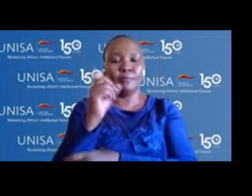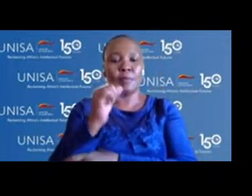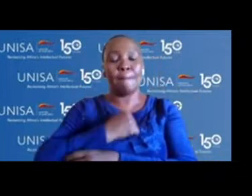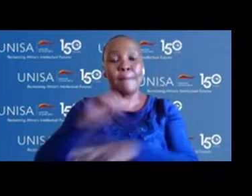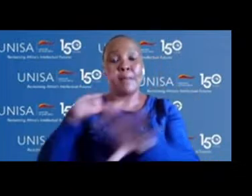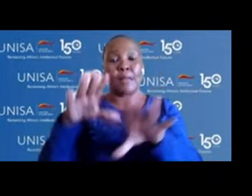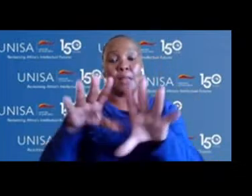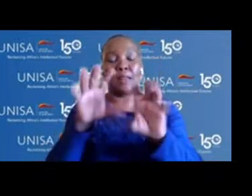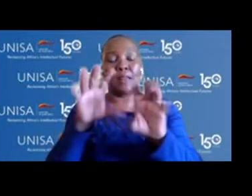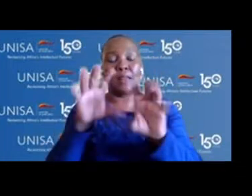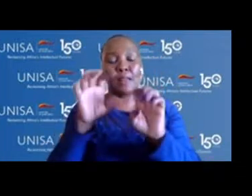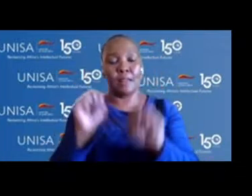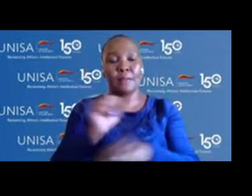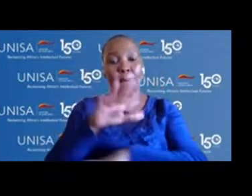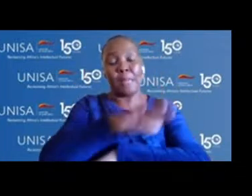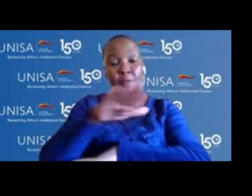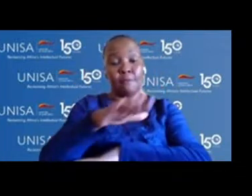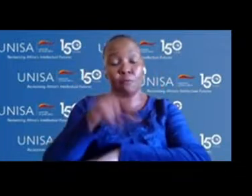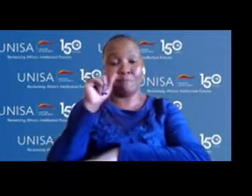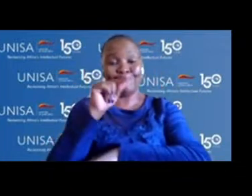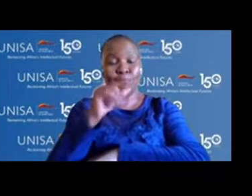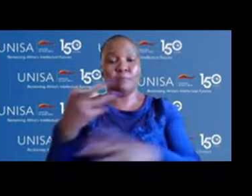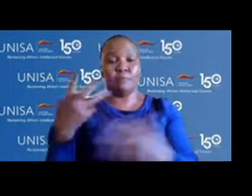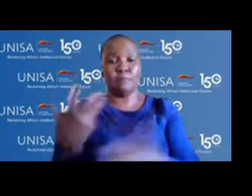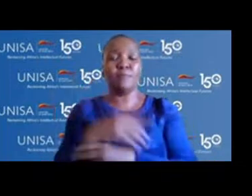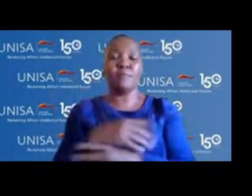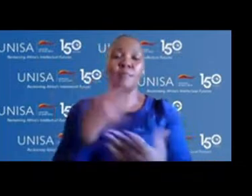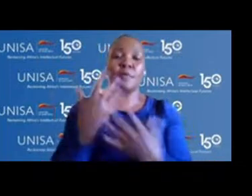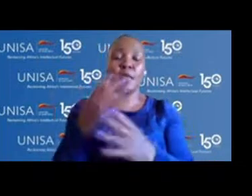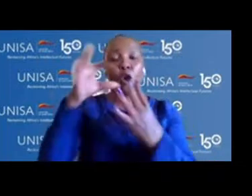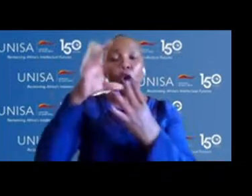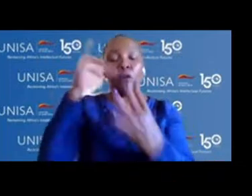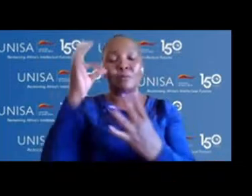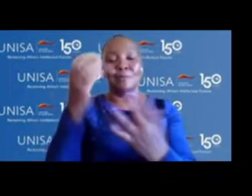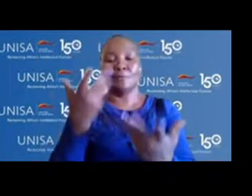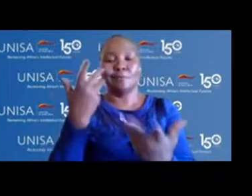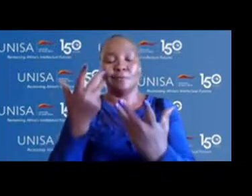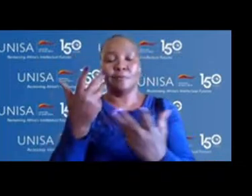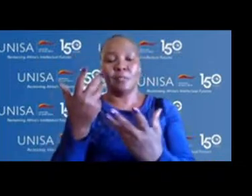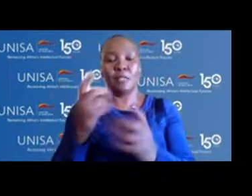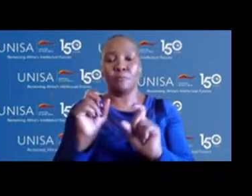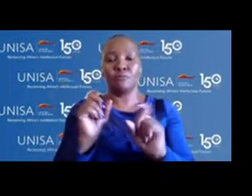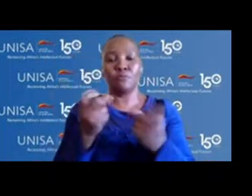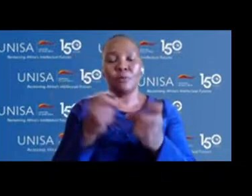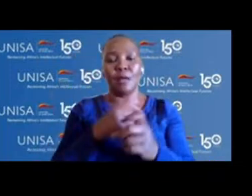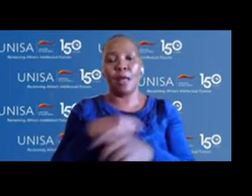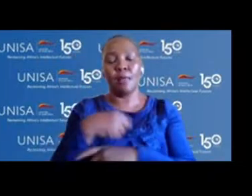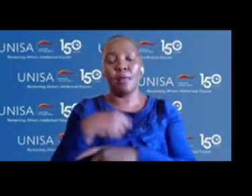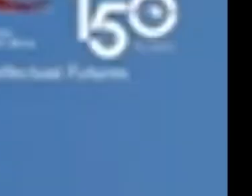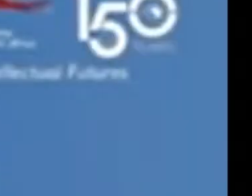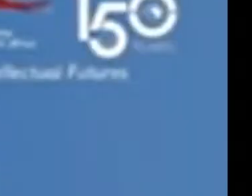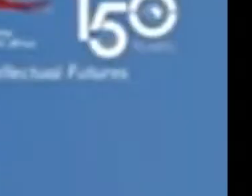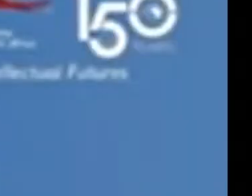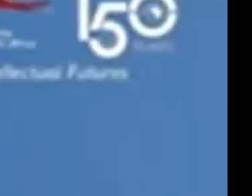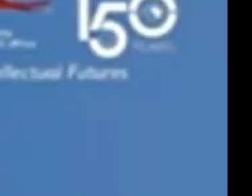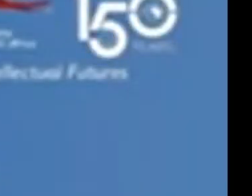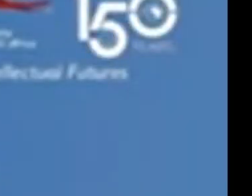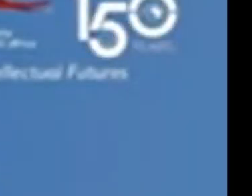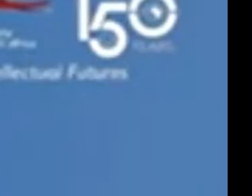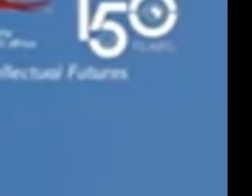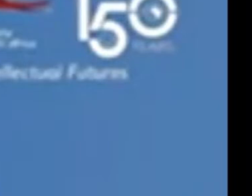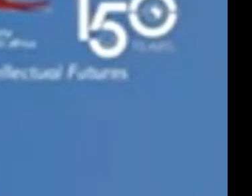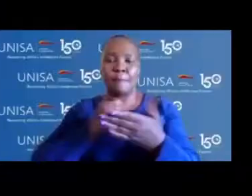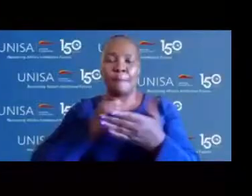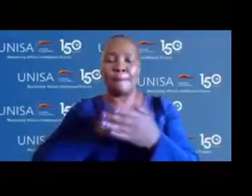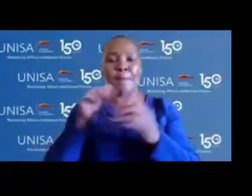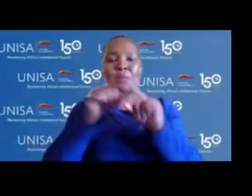myExams platform, there is the option. Let me just quickly, I think I just want to reshare my screen quickly.